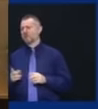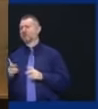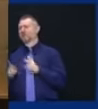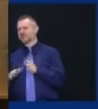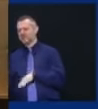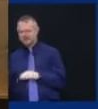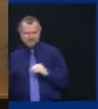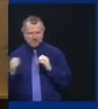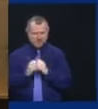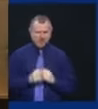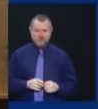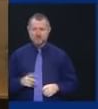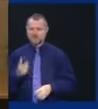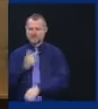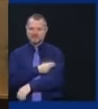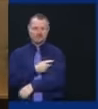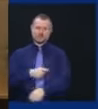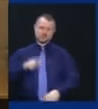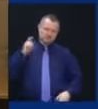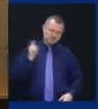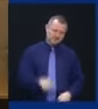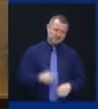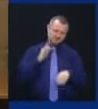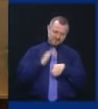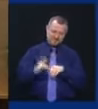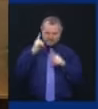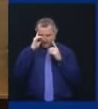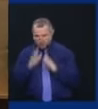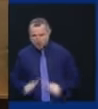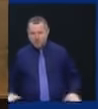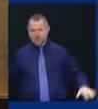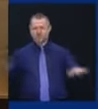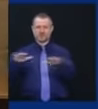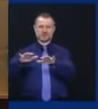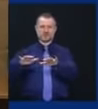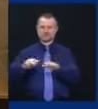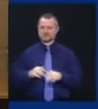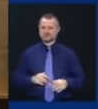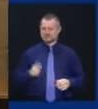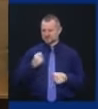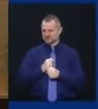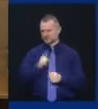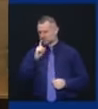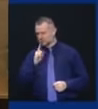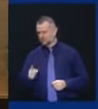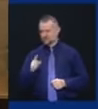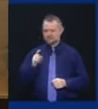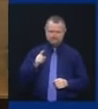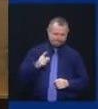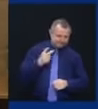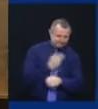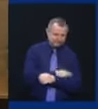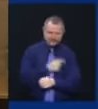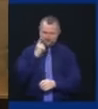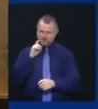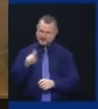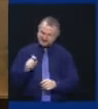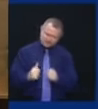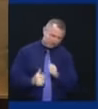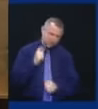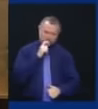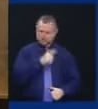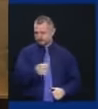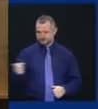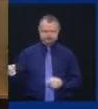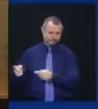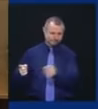the vaccinations have to be available to us at higher rates. We have to make sure we're getting them to those who need it most. I'm encouraged